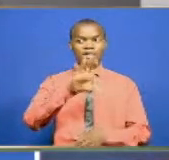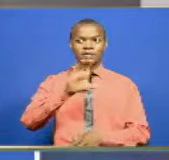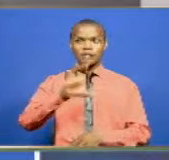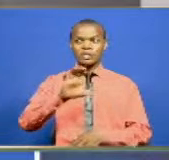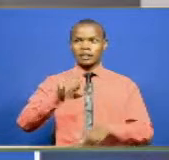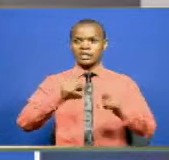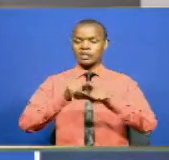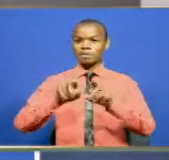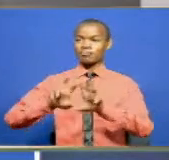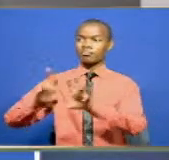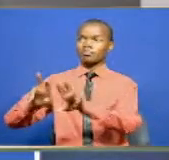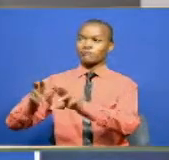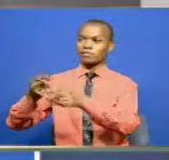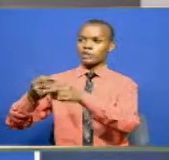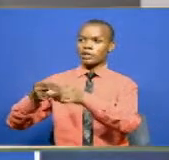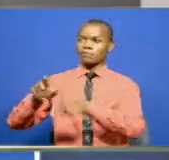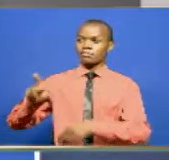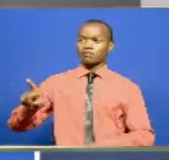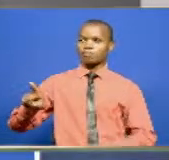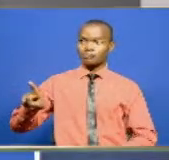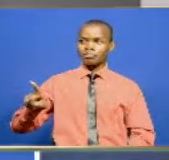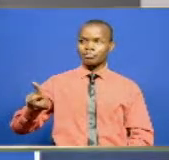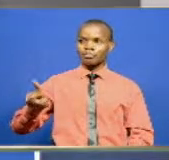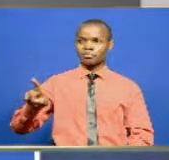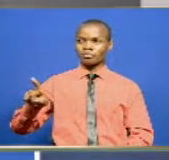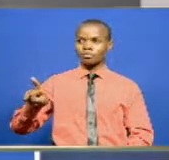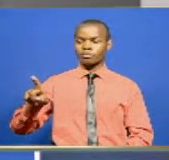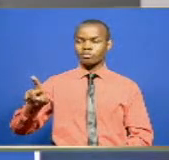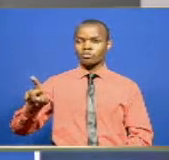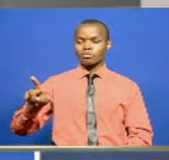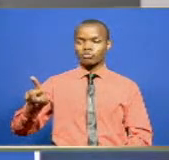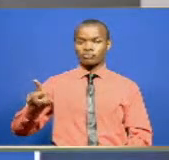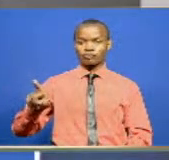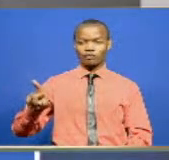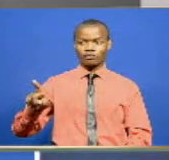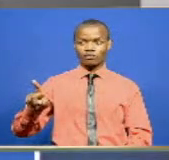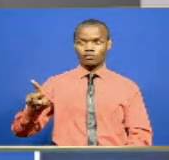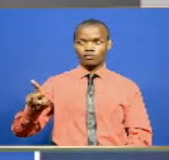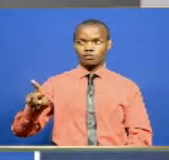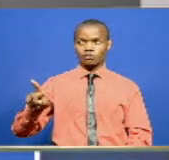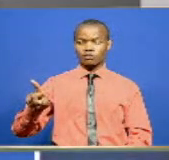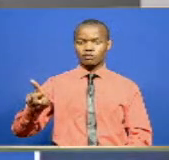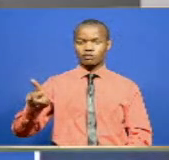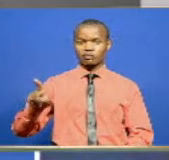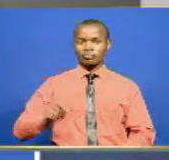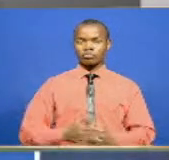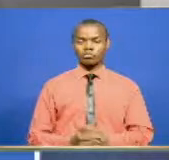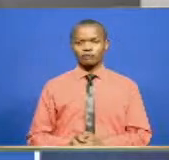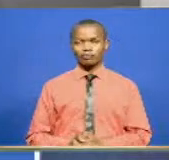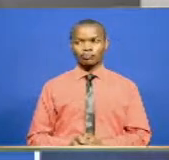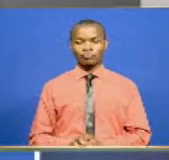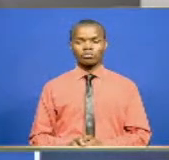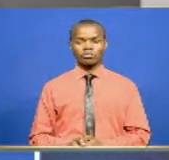FC will be away to Western Steamer while Kariobangi Sharks play newly promoted Bidco United.